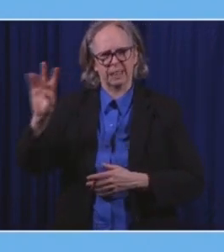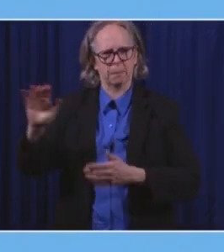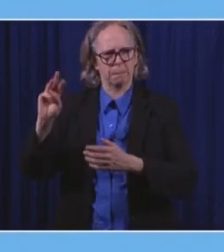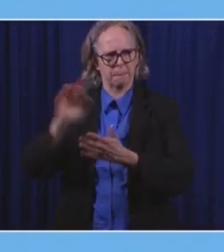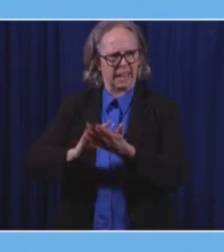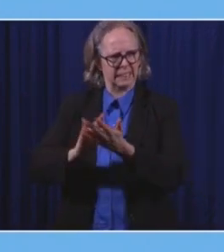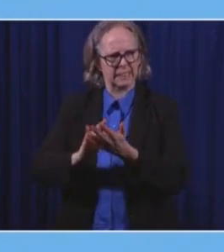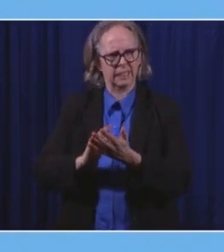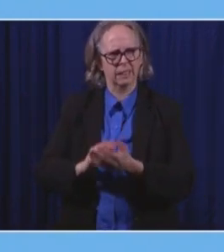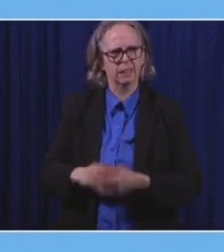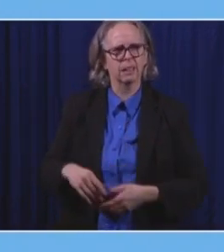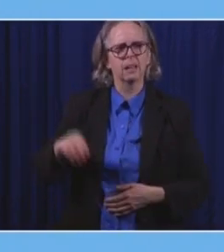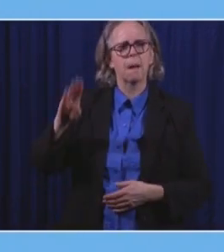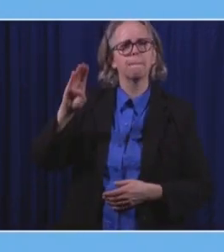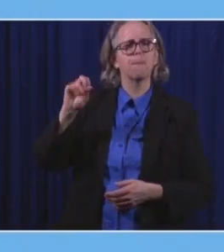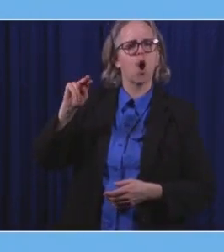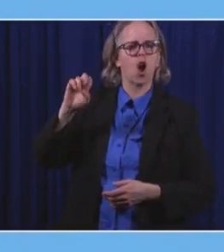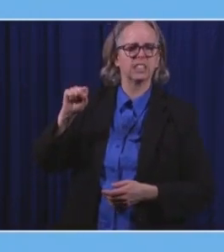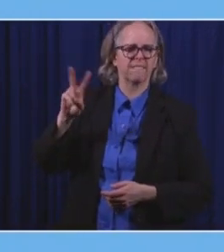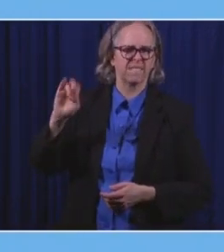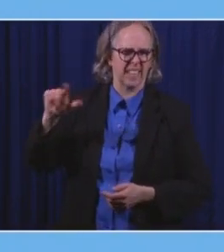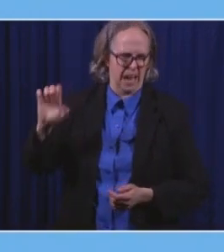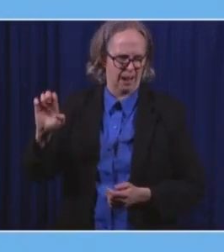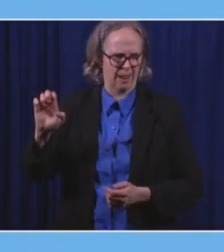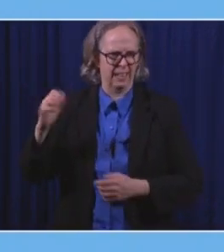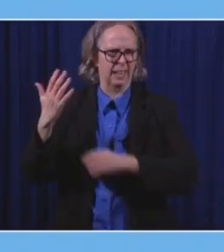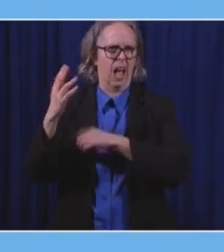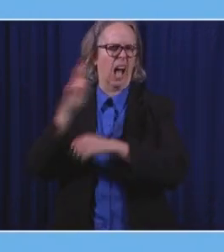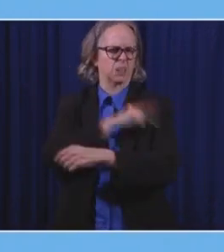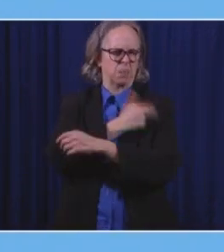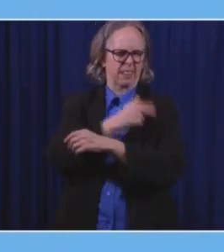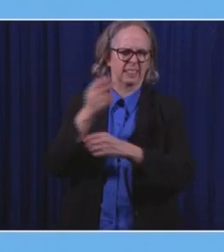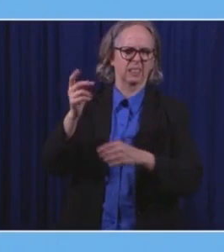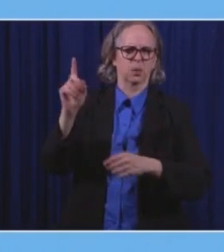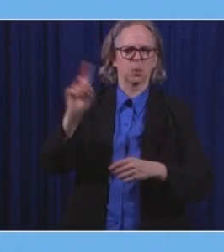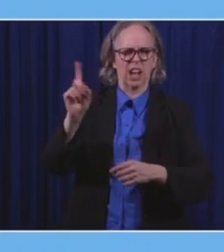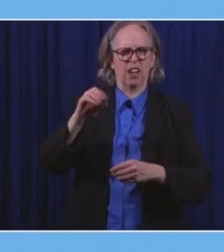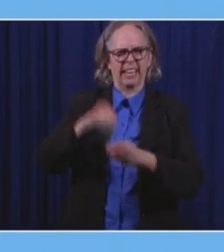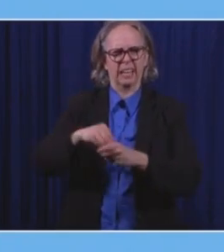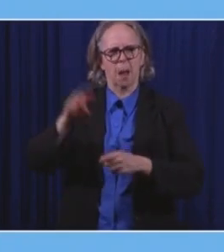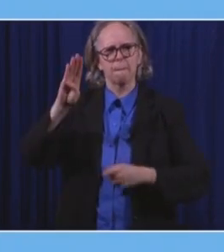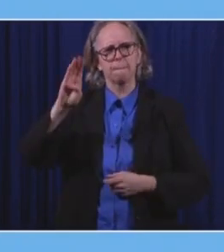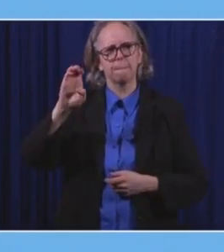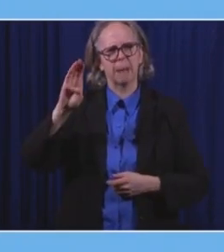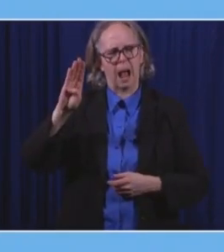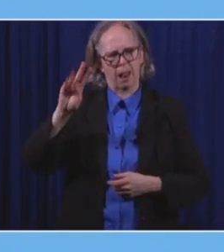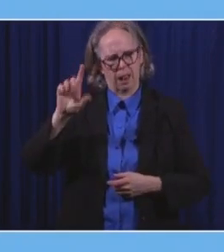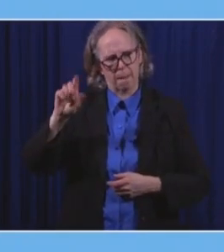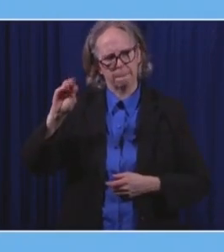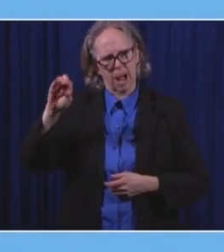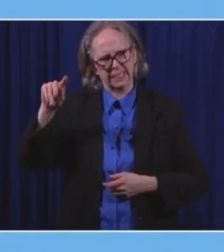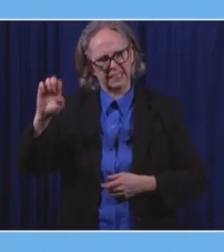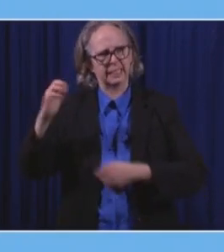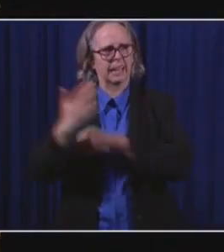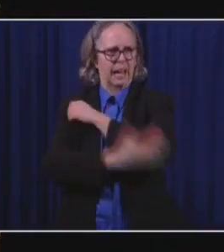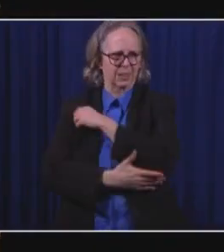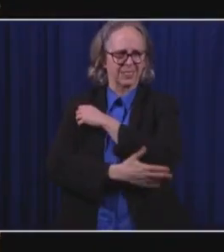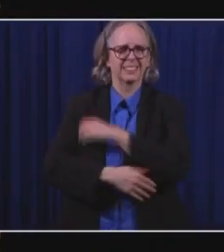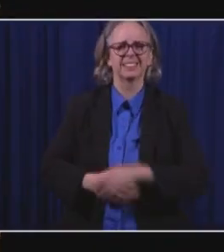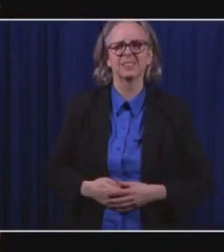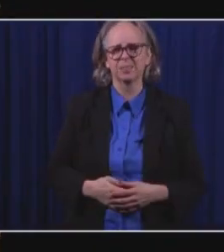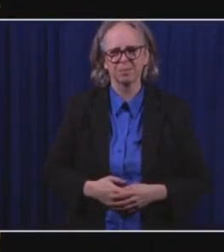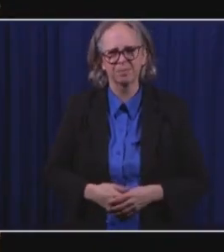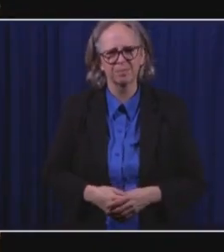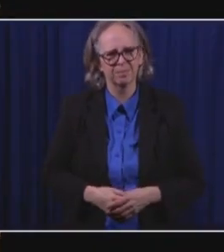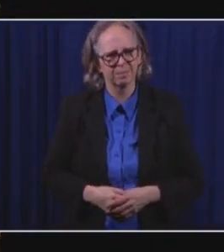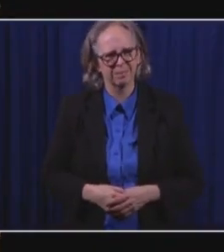in Belmont County. Doctor, thanks for joining us. Thank you. So as the holiday season comes up, we're asking